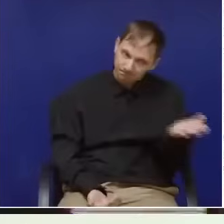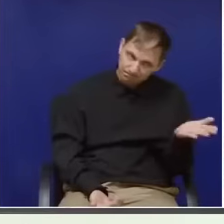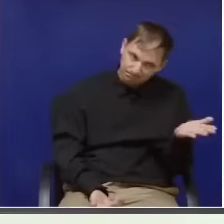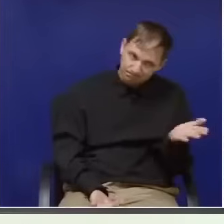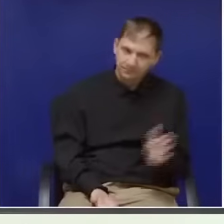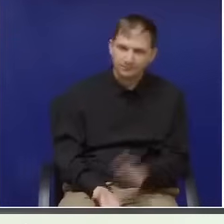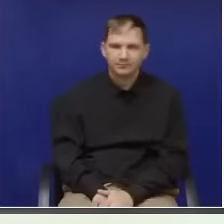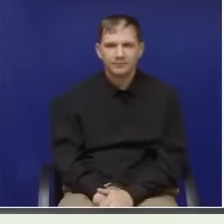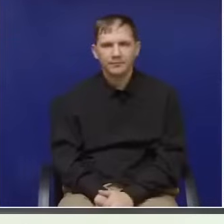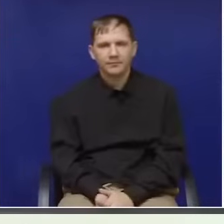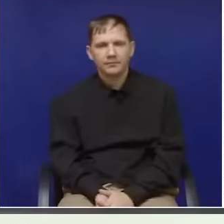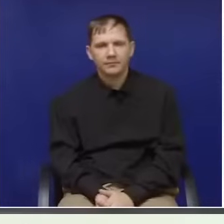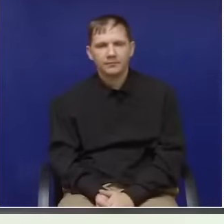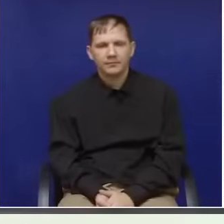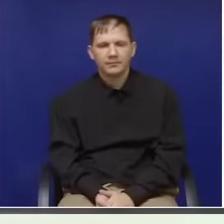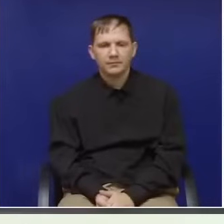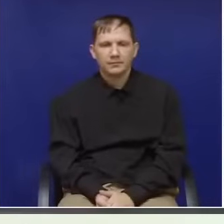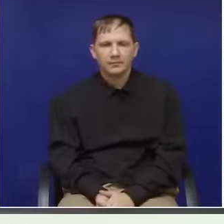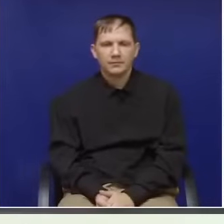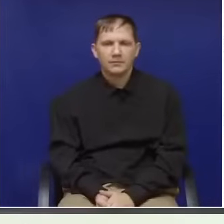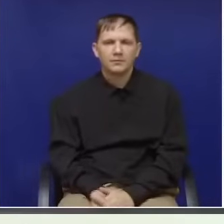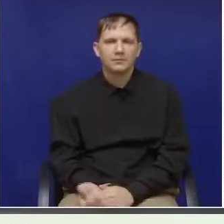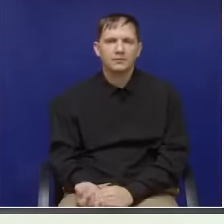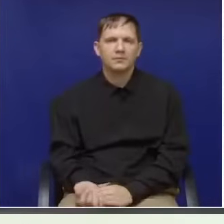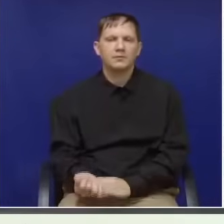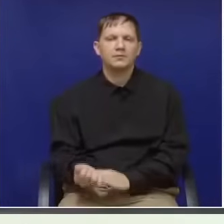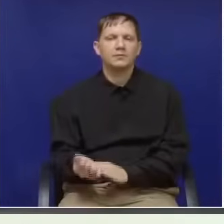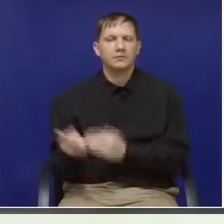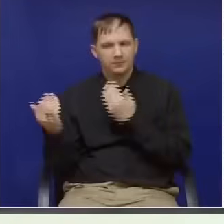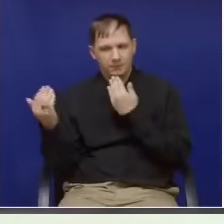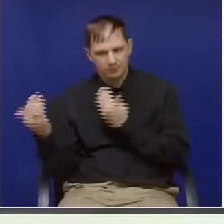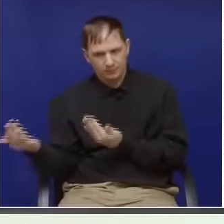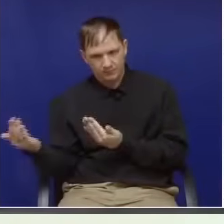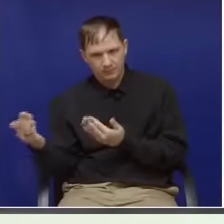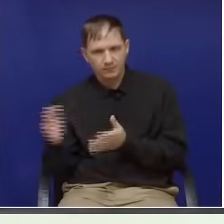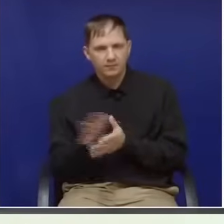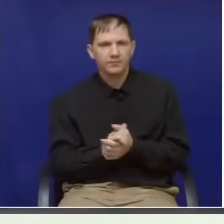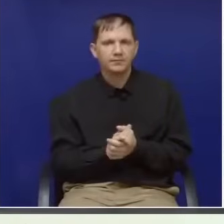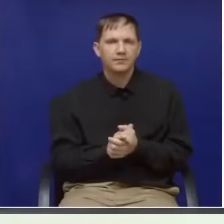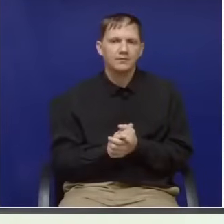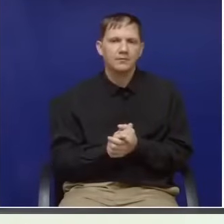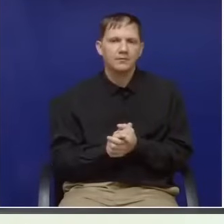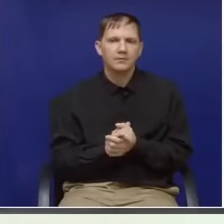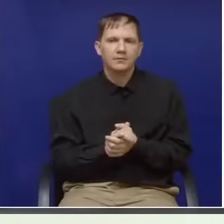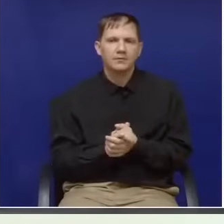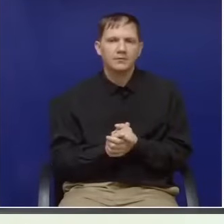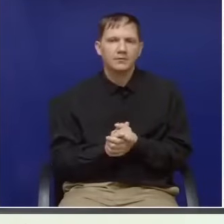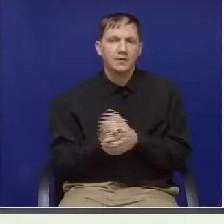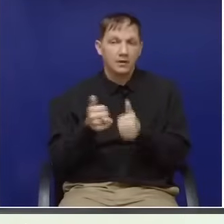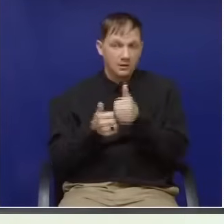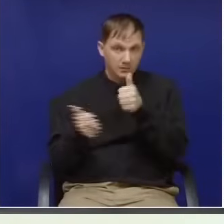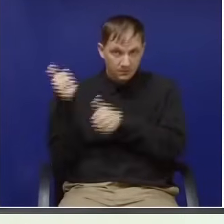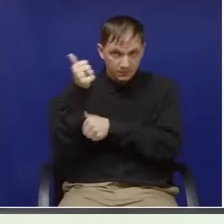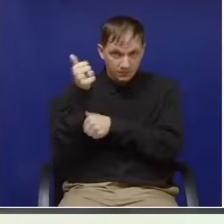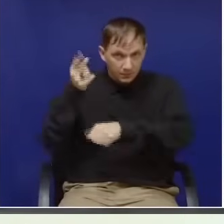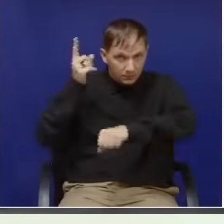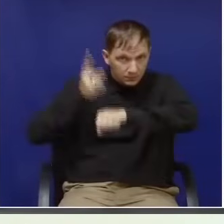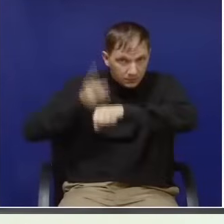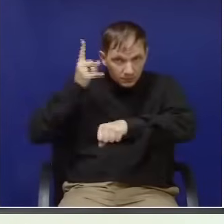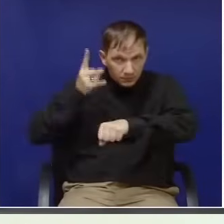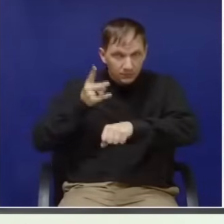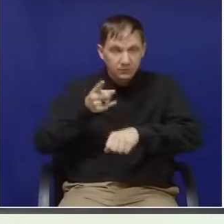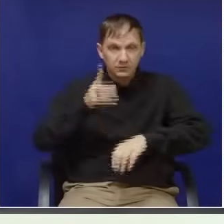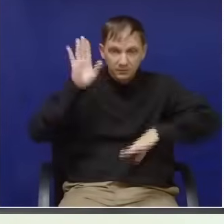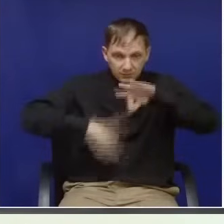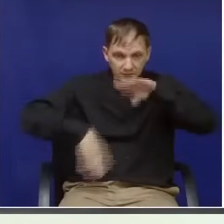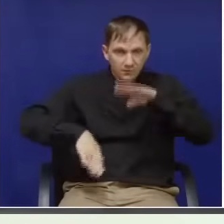Thank you, Chairperson. Thanks, Honorable Basson. There will be no commander who will be taken through a DC for